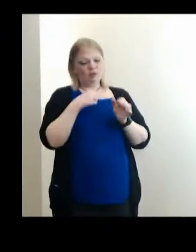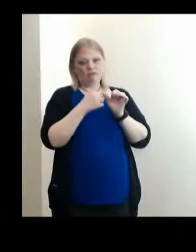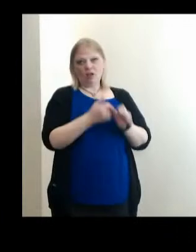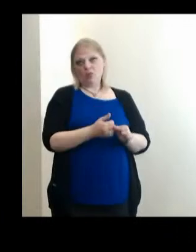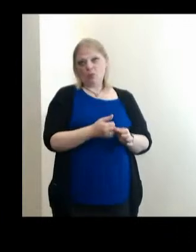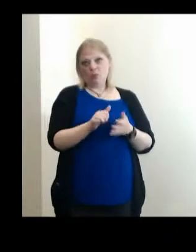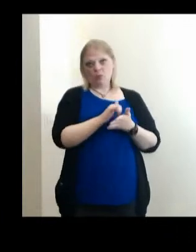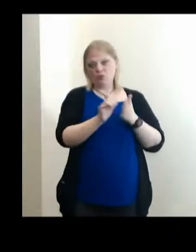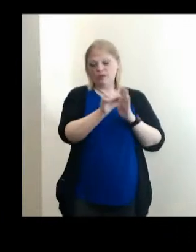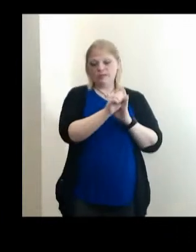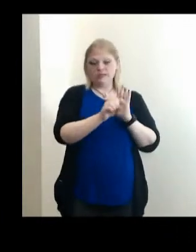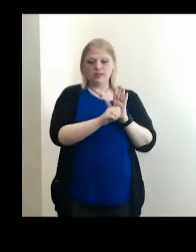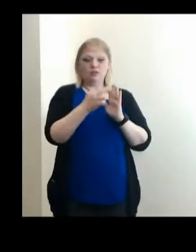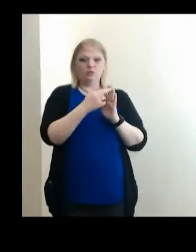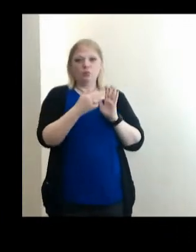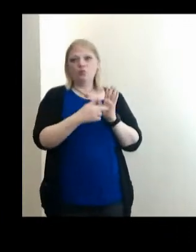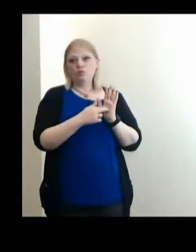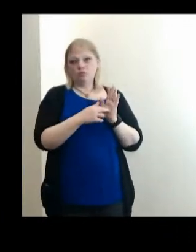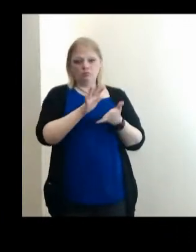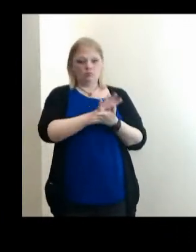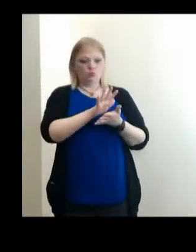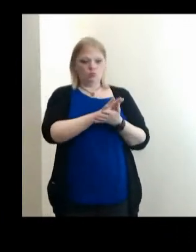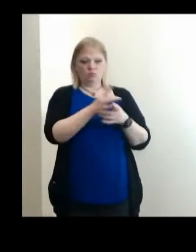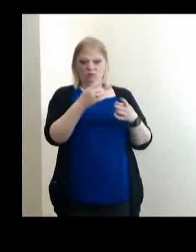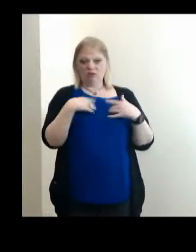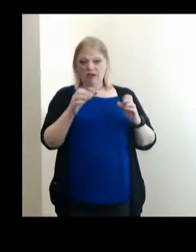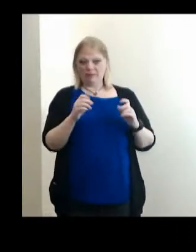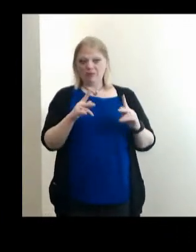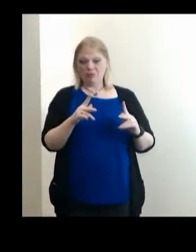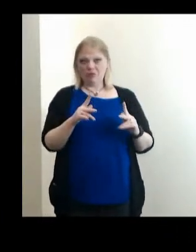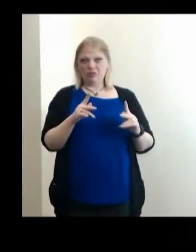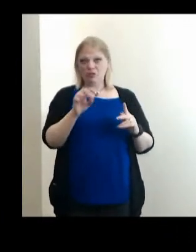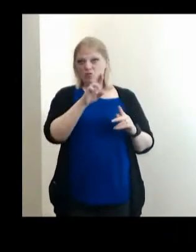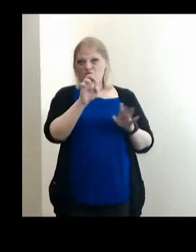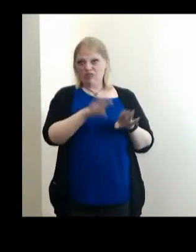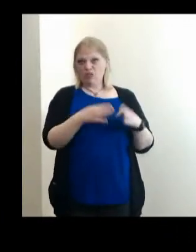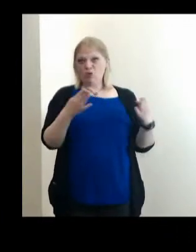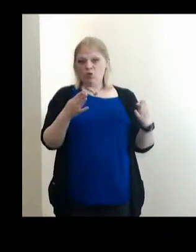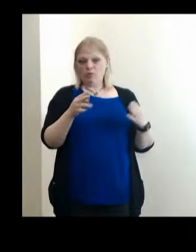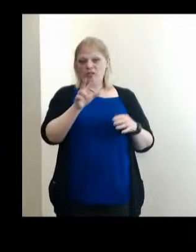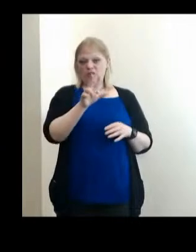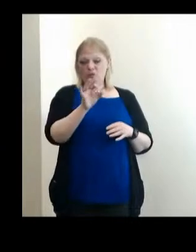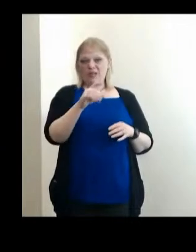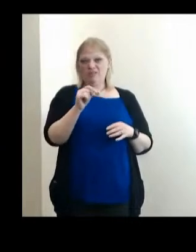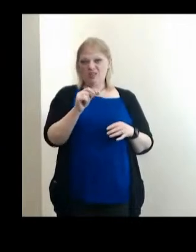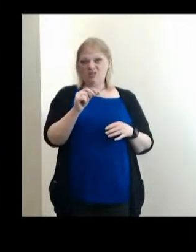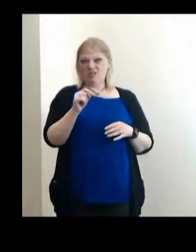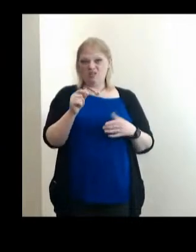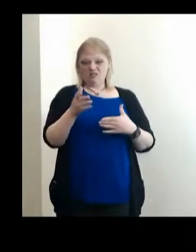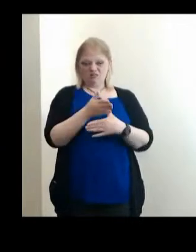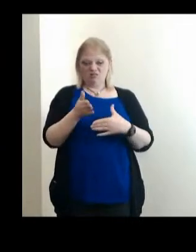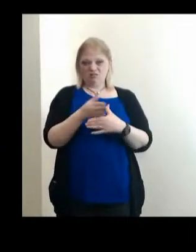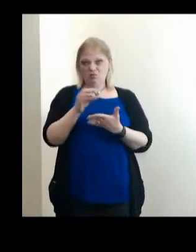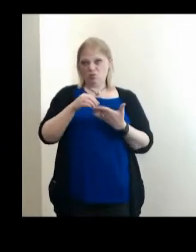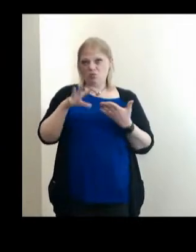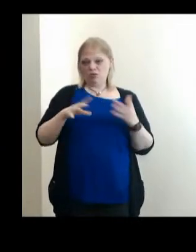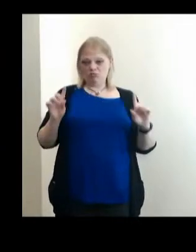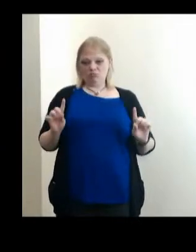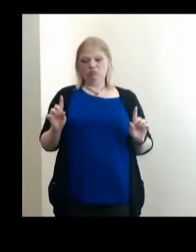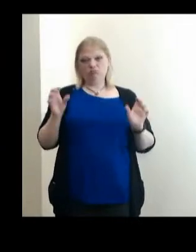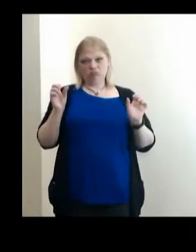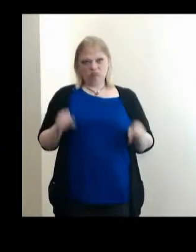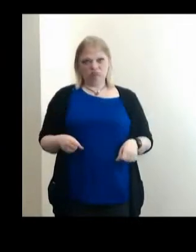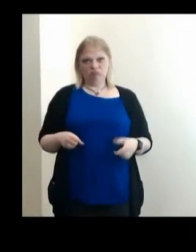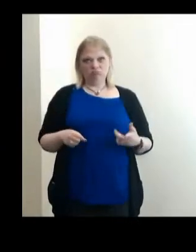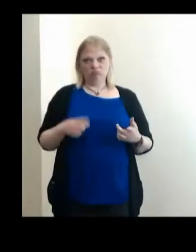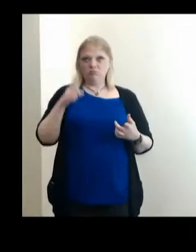are the New York State rules. Schools have the opportunity to reopen at 3 feet between the students. They can do that.